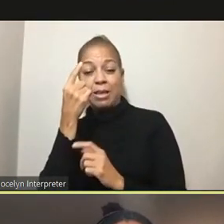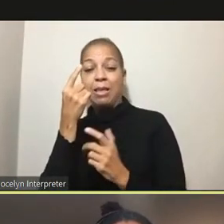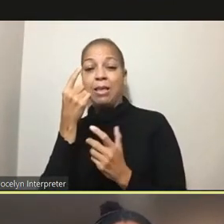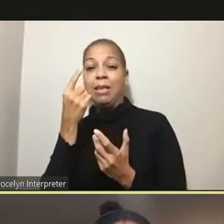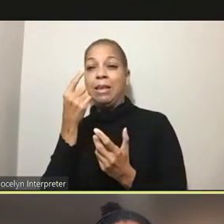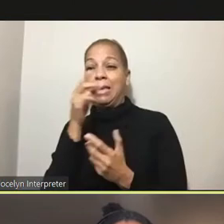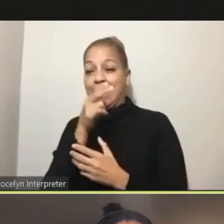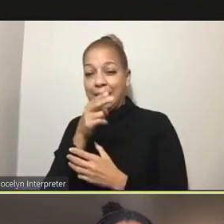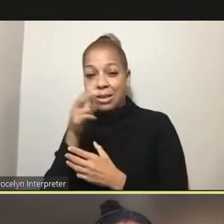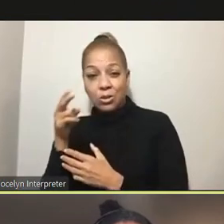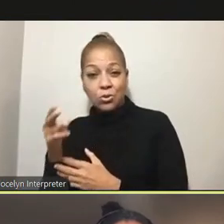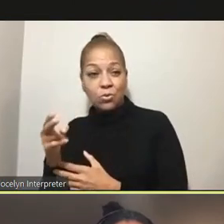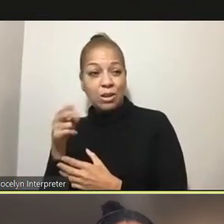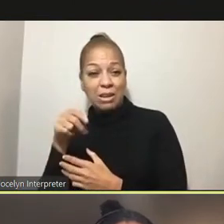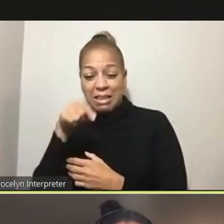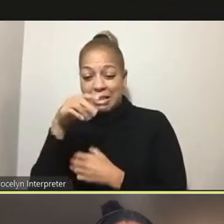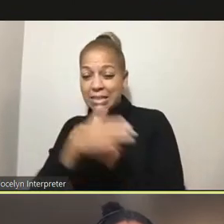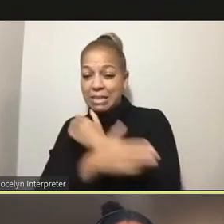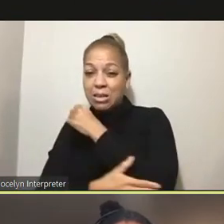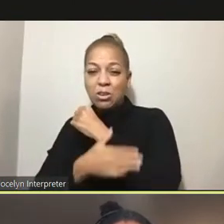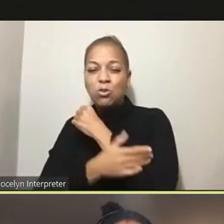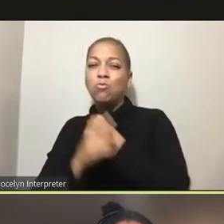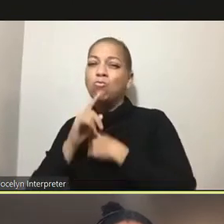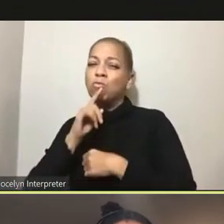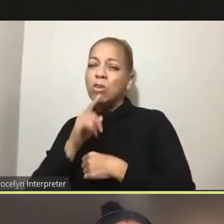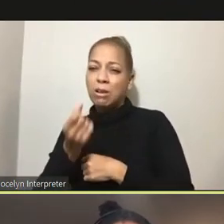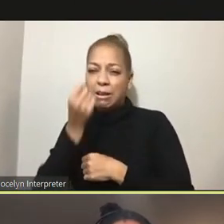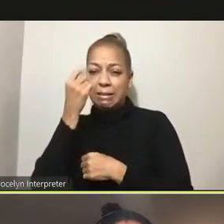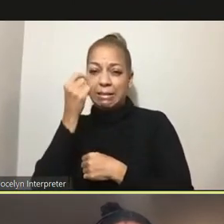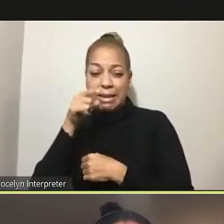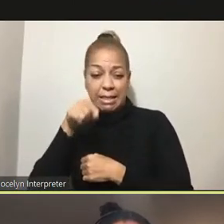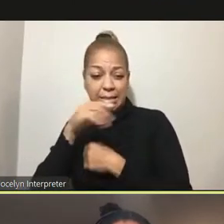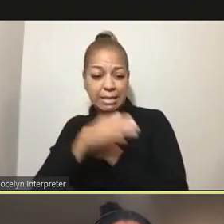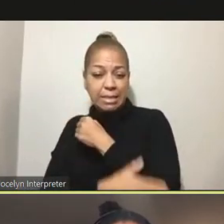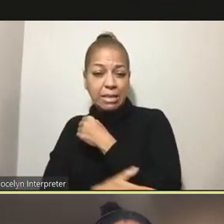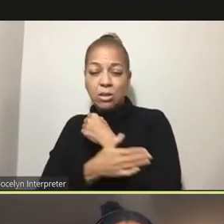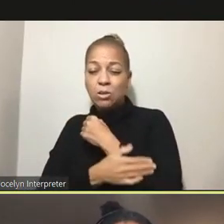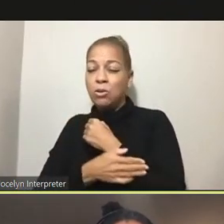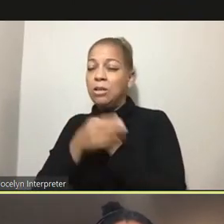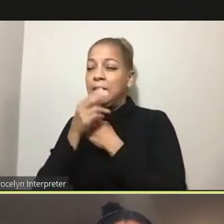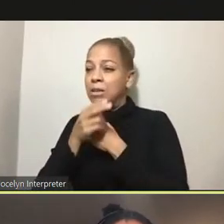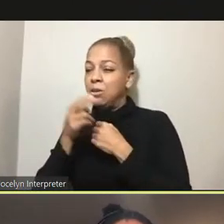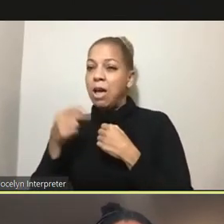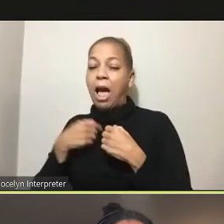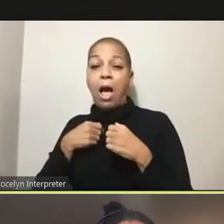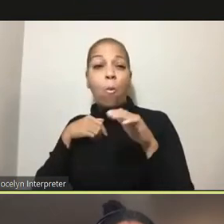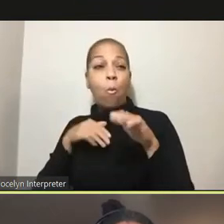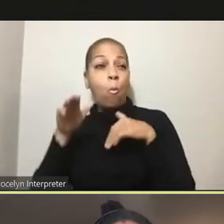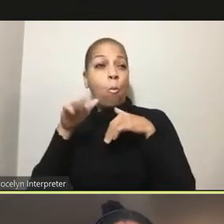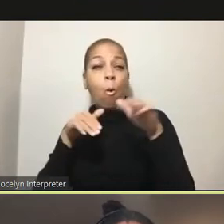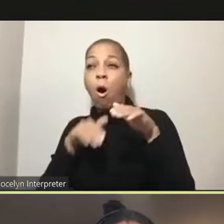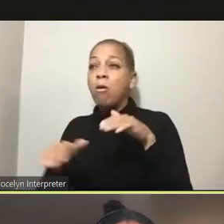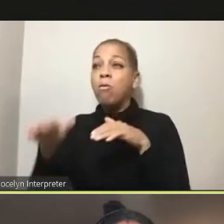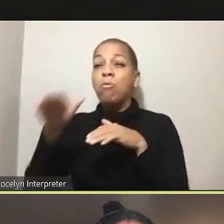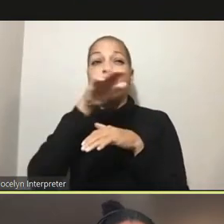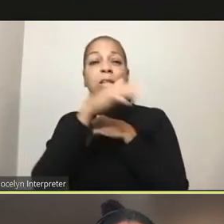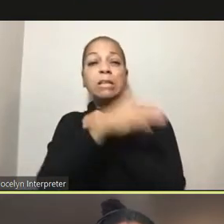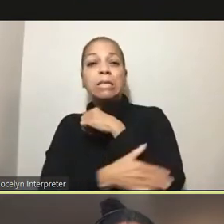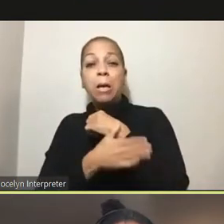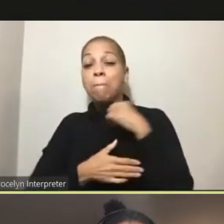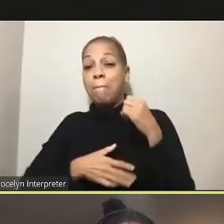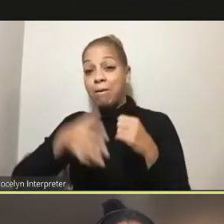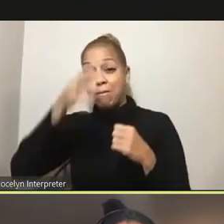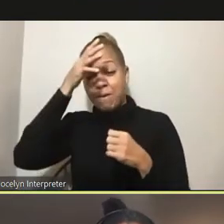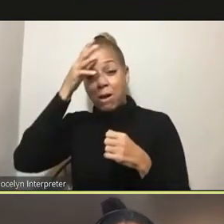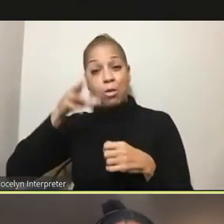history of this country, really understand it deeply. Like I've walked this country. My father owned funeral homes, so all he